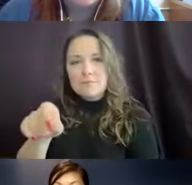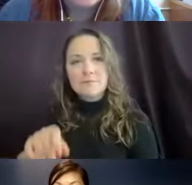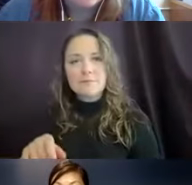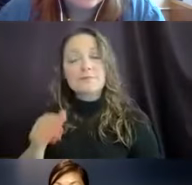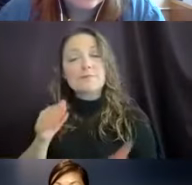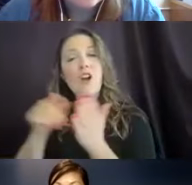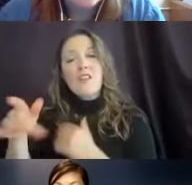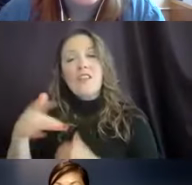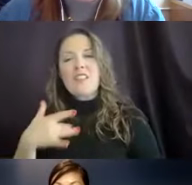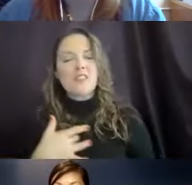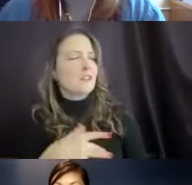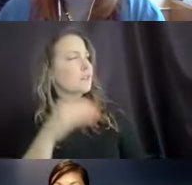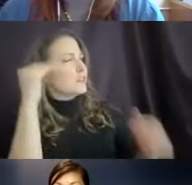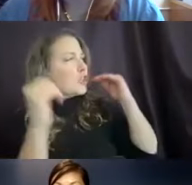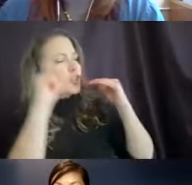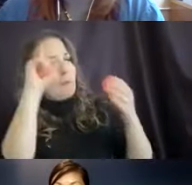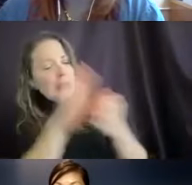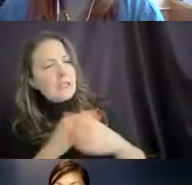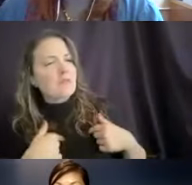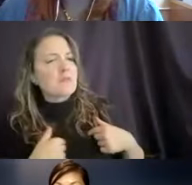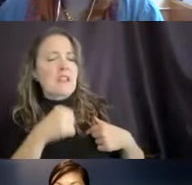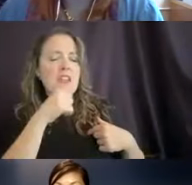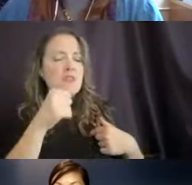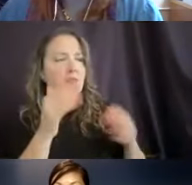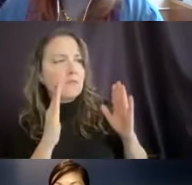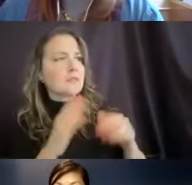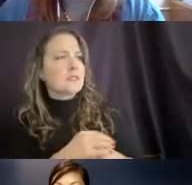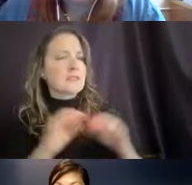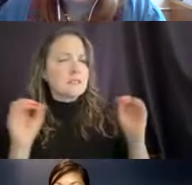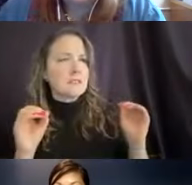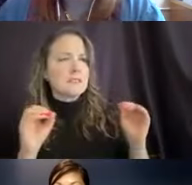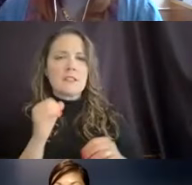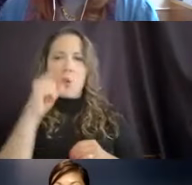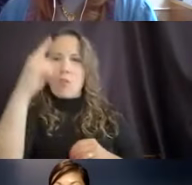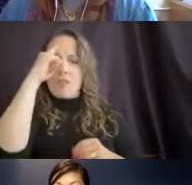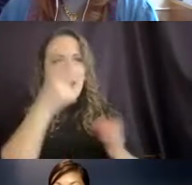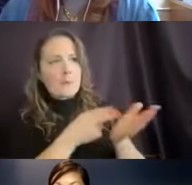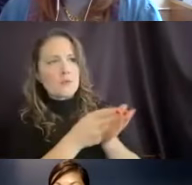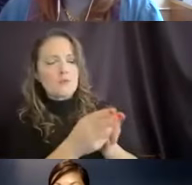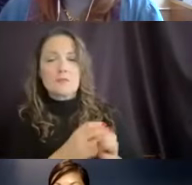adults don't take them seriously or don't think they're being truthful,